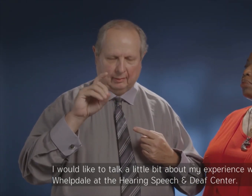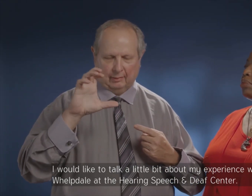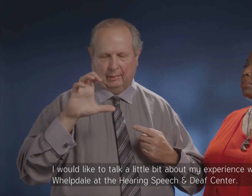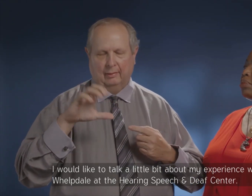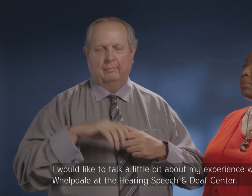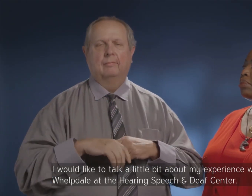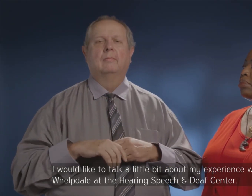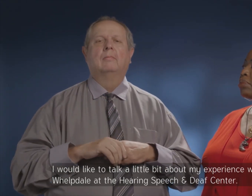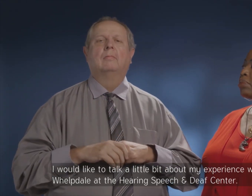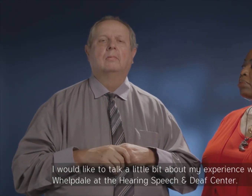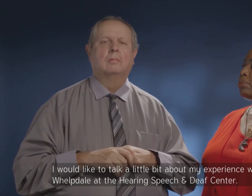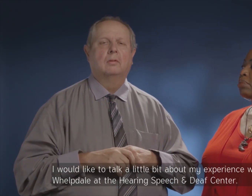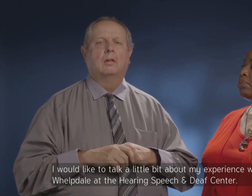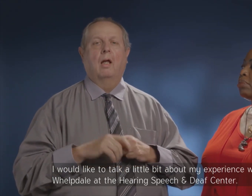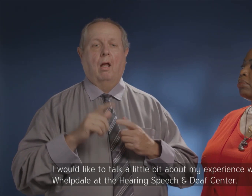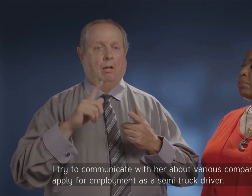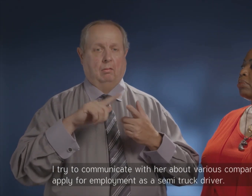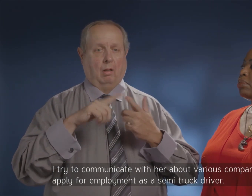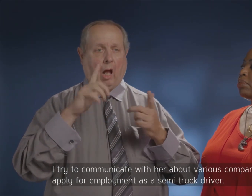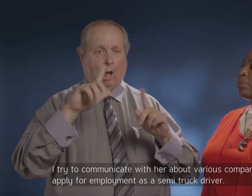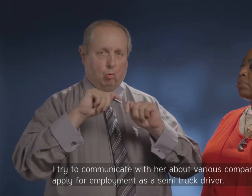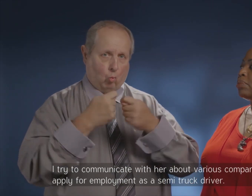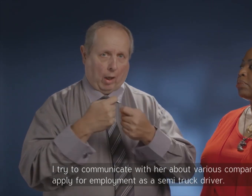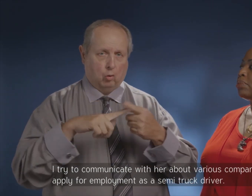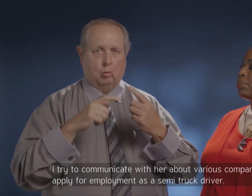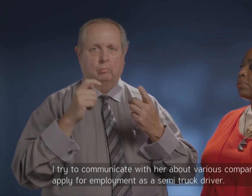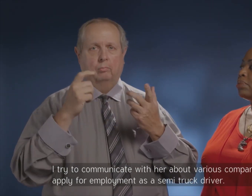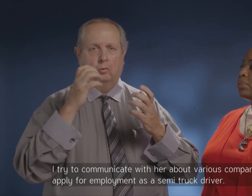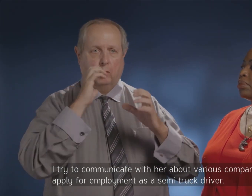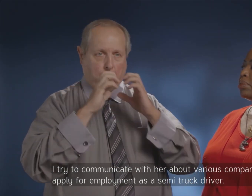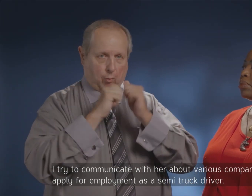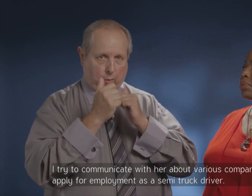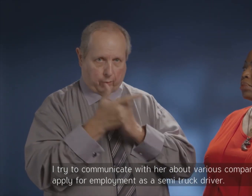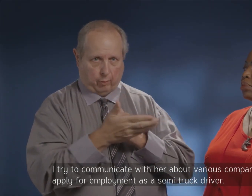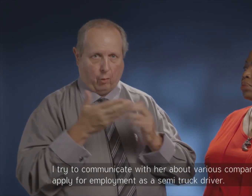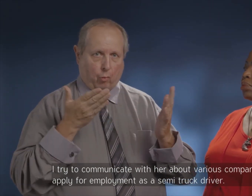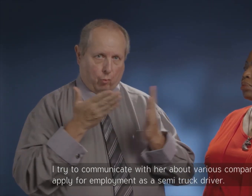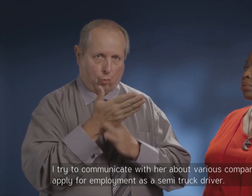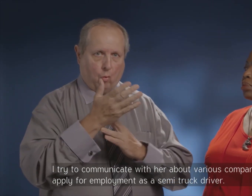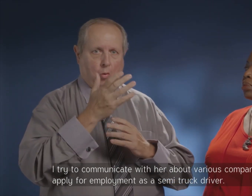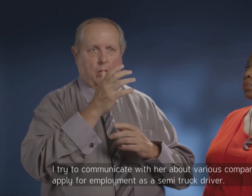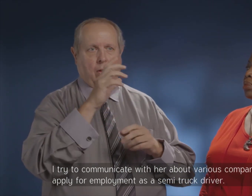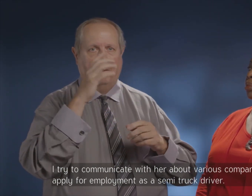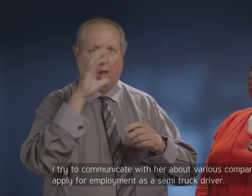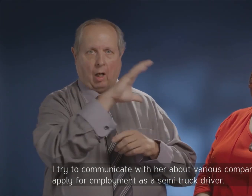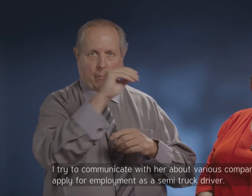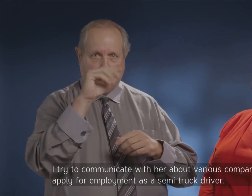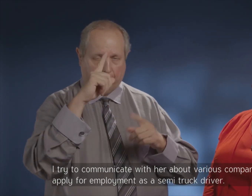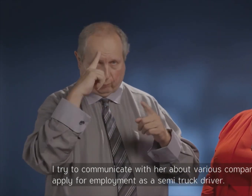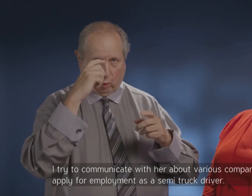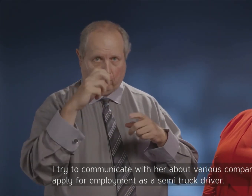Hearing, Speech, and Deaf Center. I try to communicate with her about various companies where I apply for